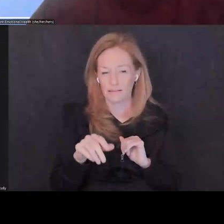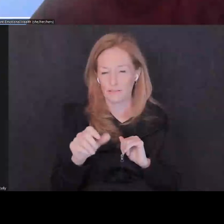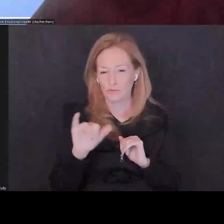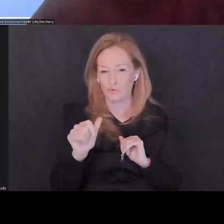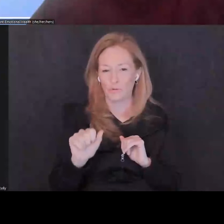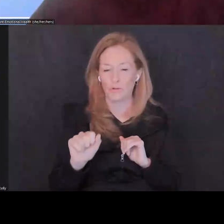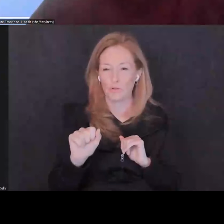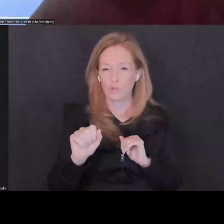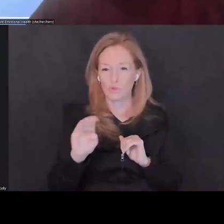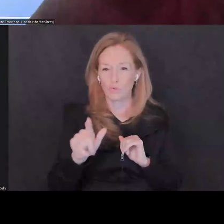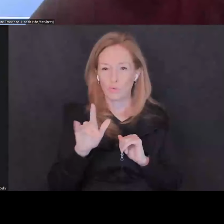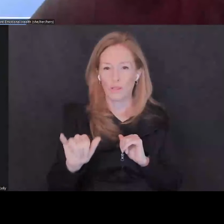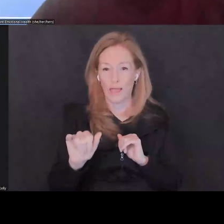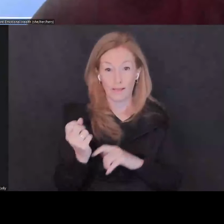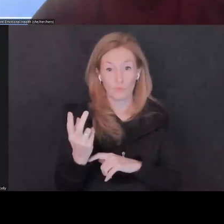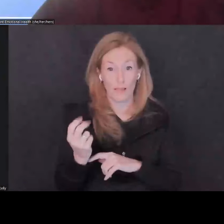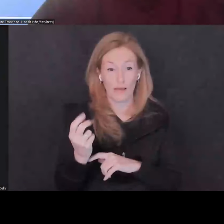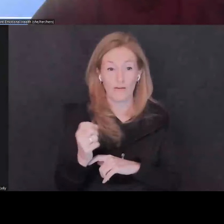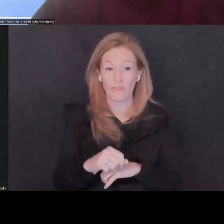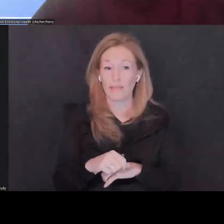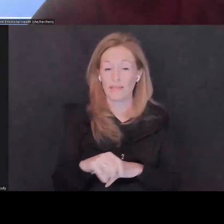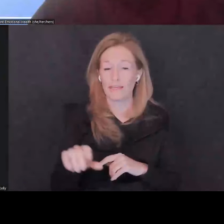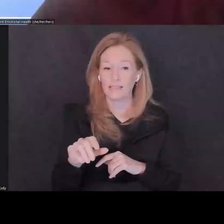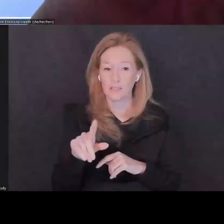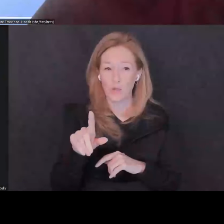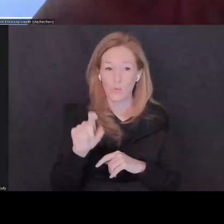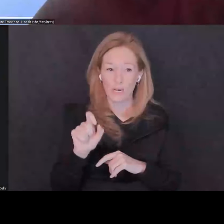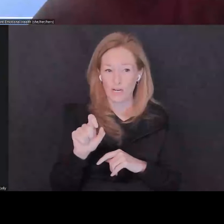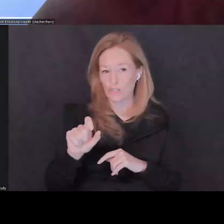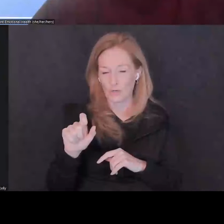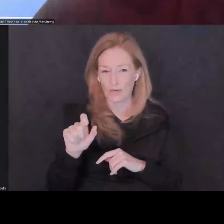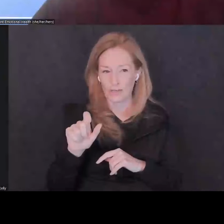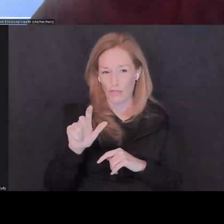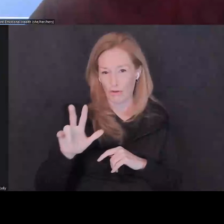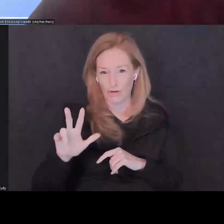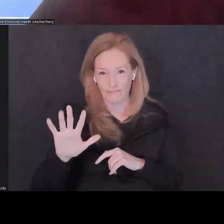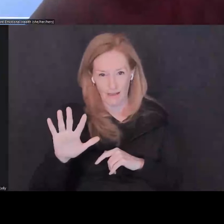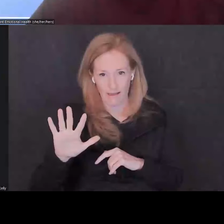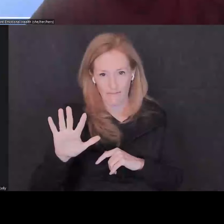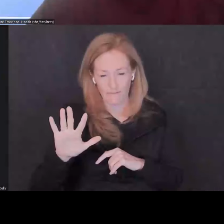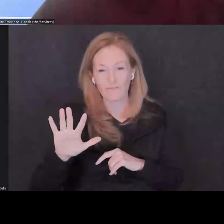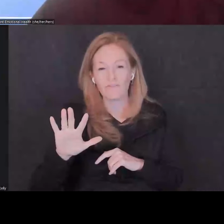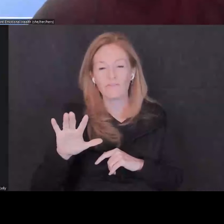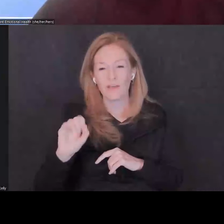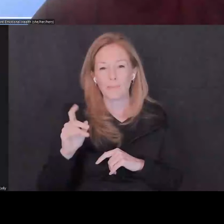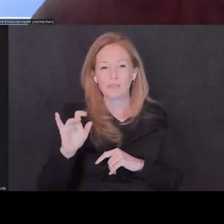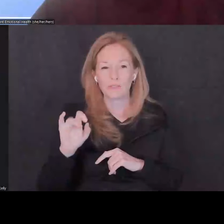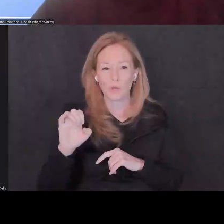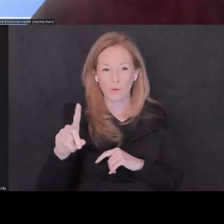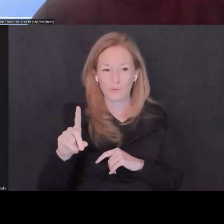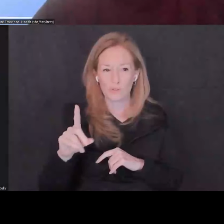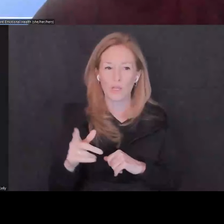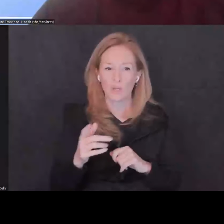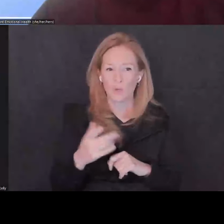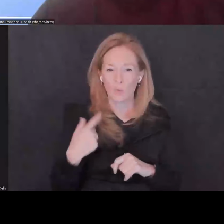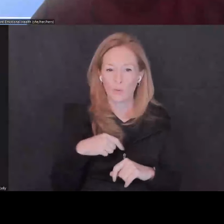episode 135, and that is when 988 turns 1. So the official anniversary of